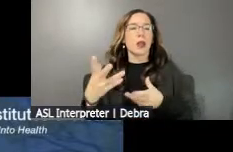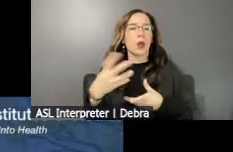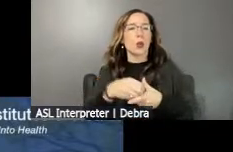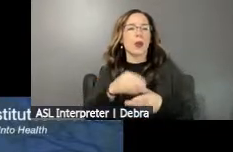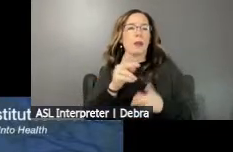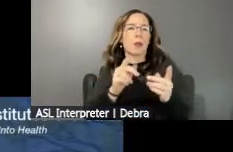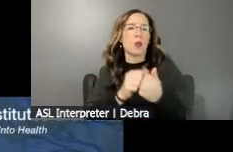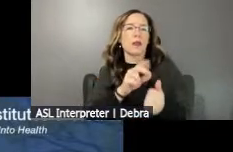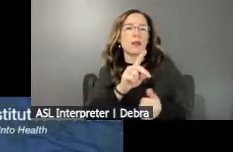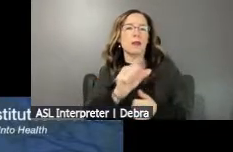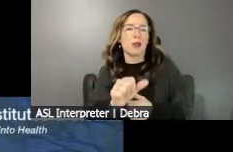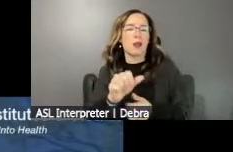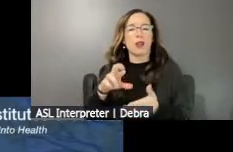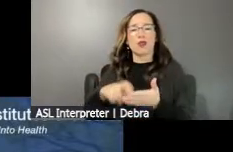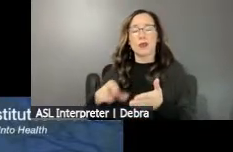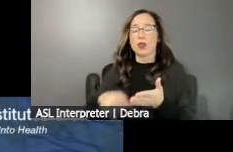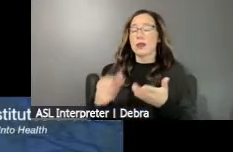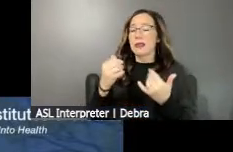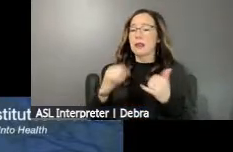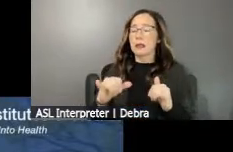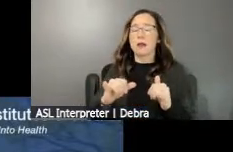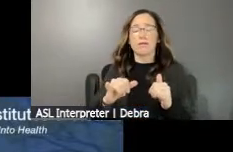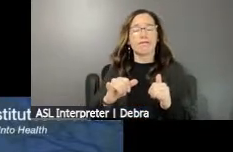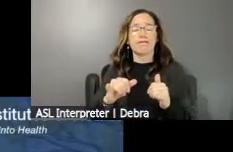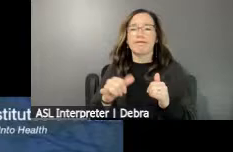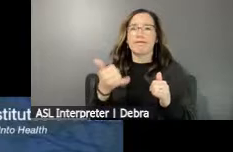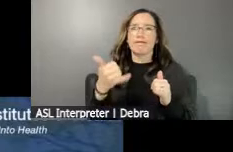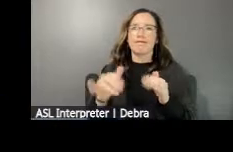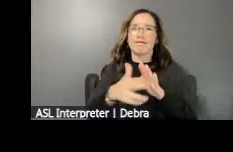research remains a highlighted issue.